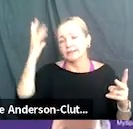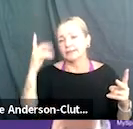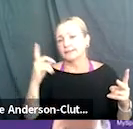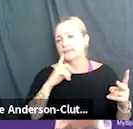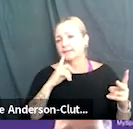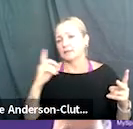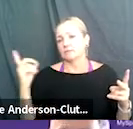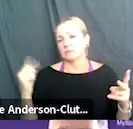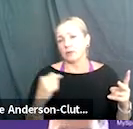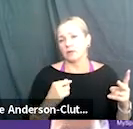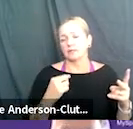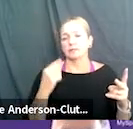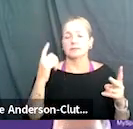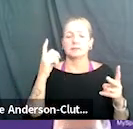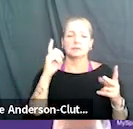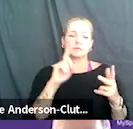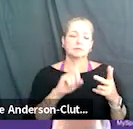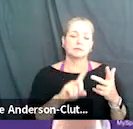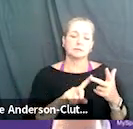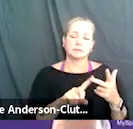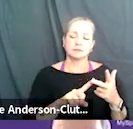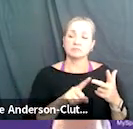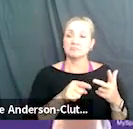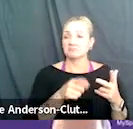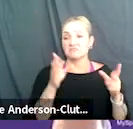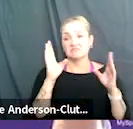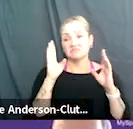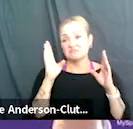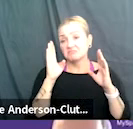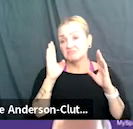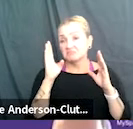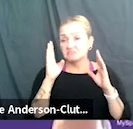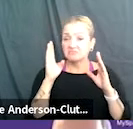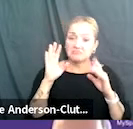It's difficult to comment upon his attention and his